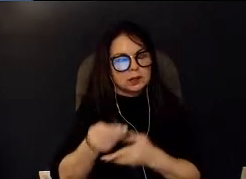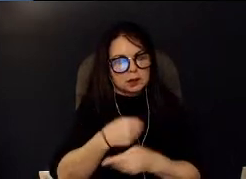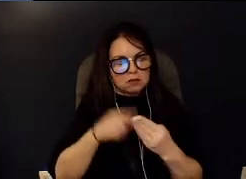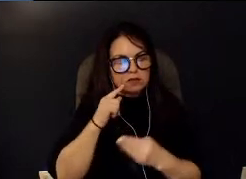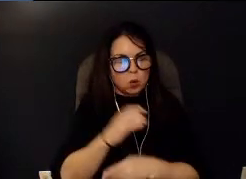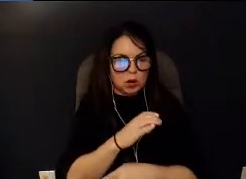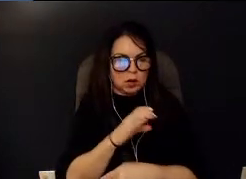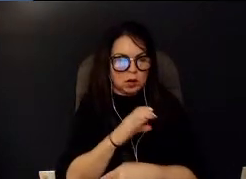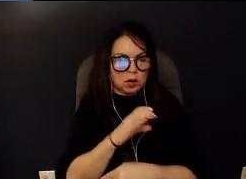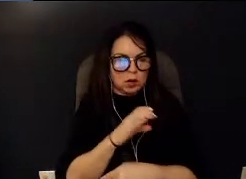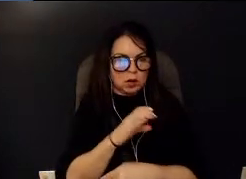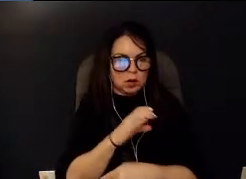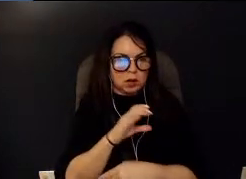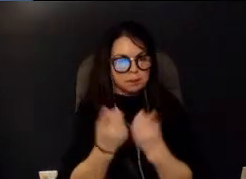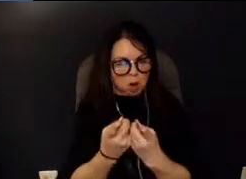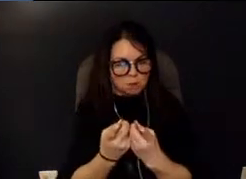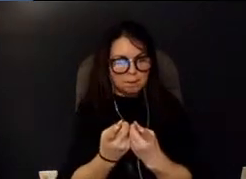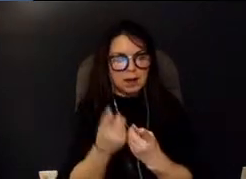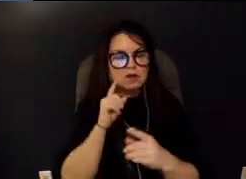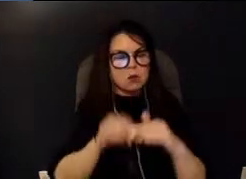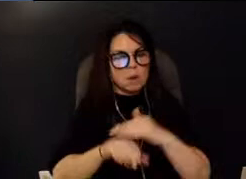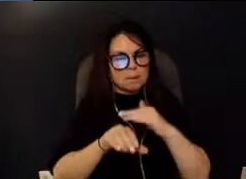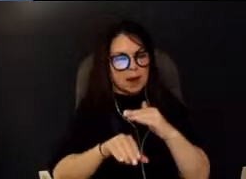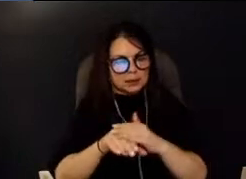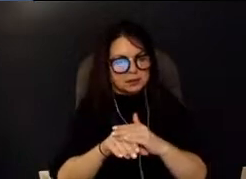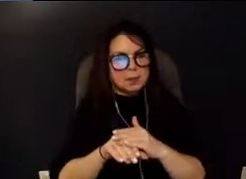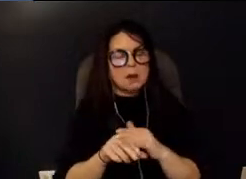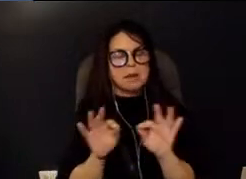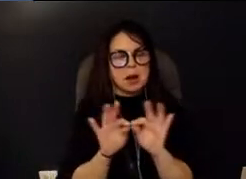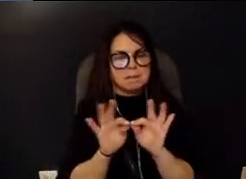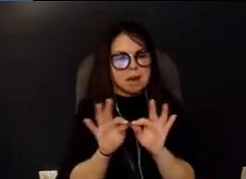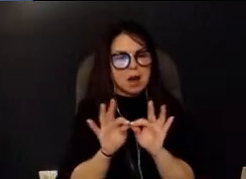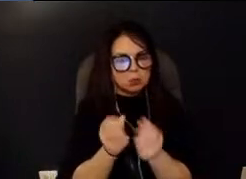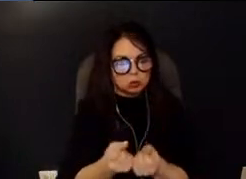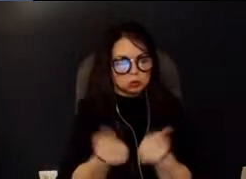maximum amounts to be expended in fiscal year 2021.